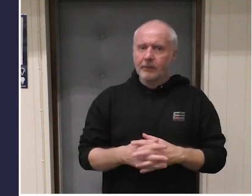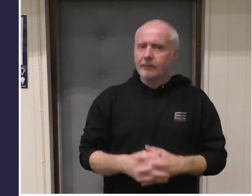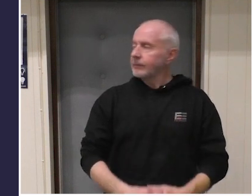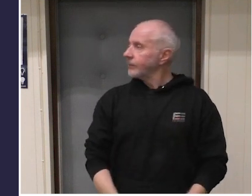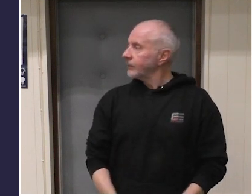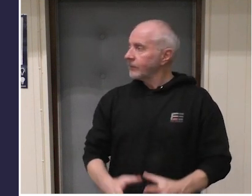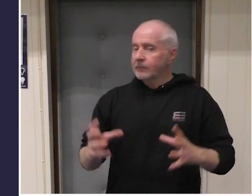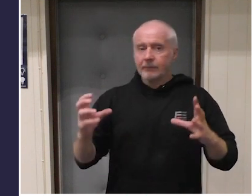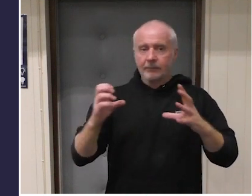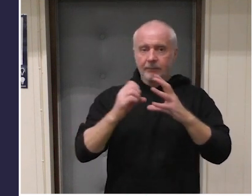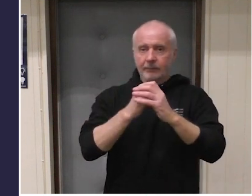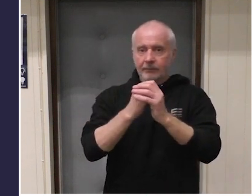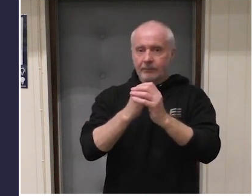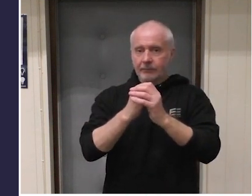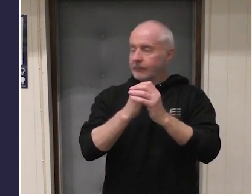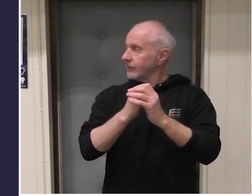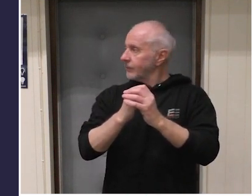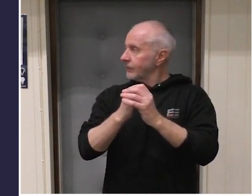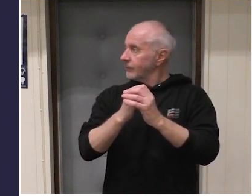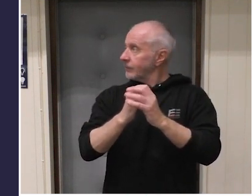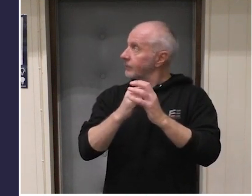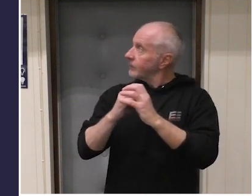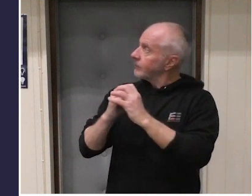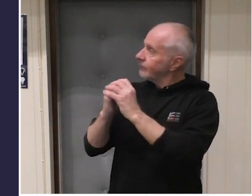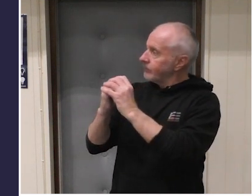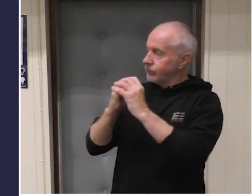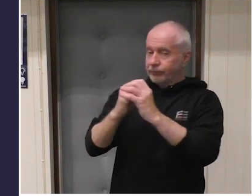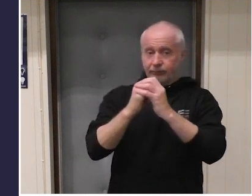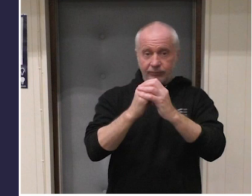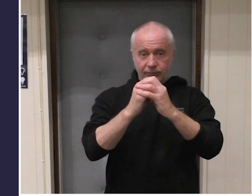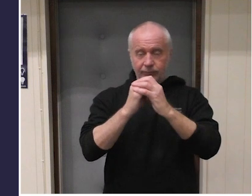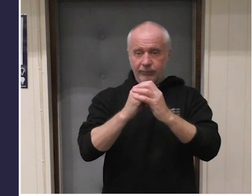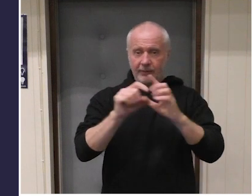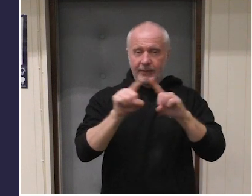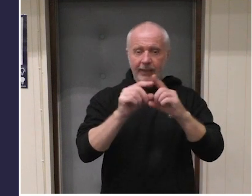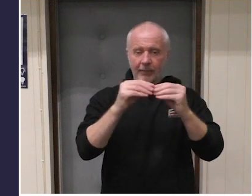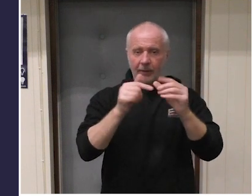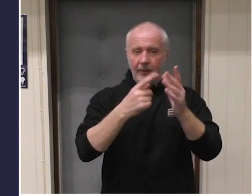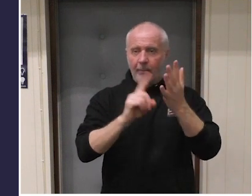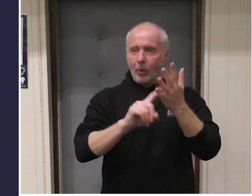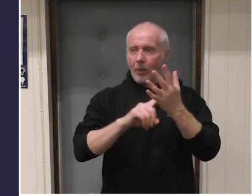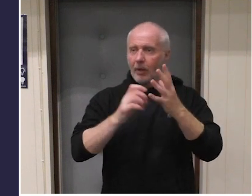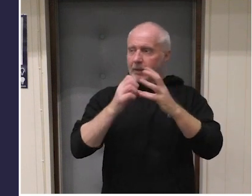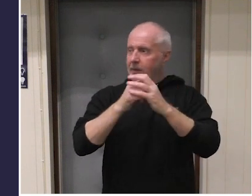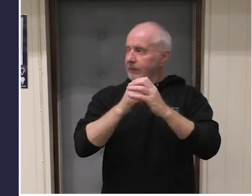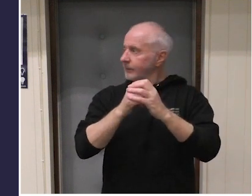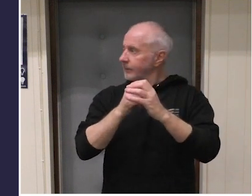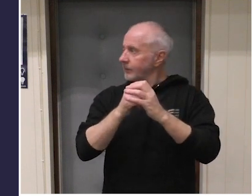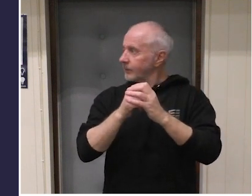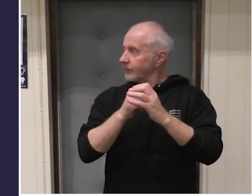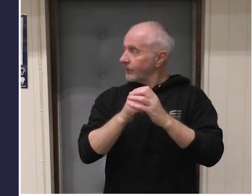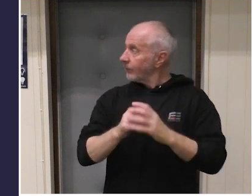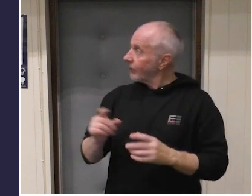And there's a, sorry? A tight ball. A tight ball, like this on the right. Any other answers? So